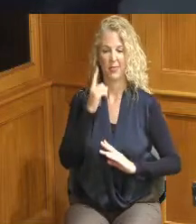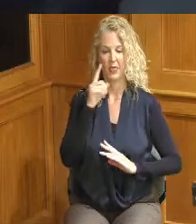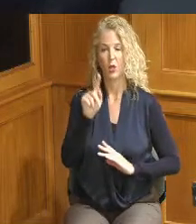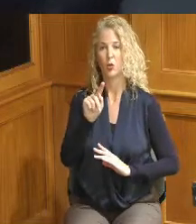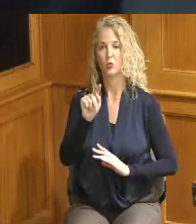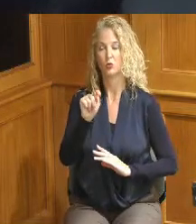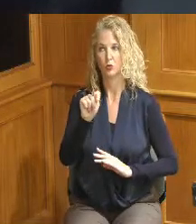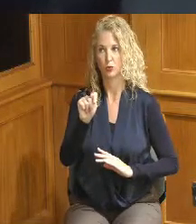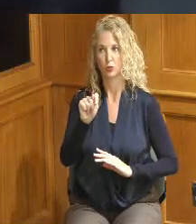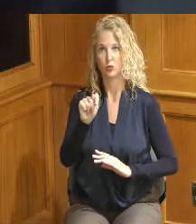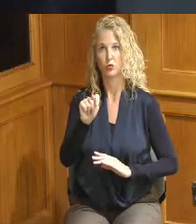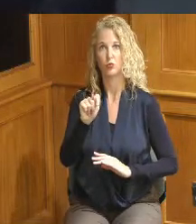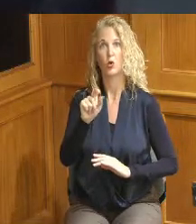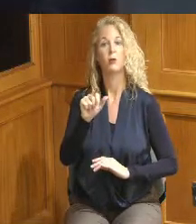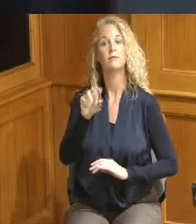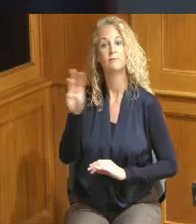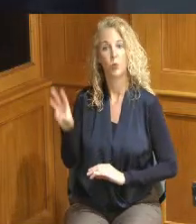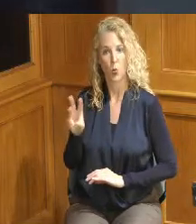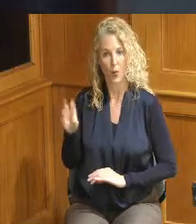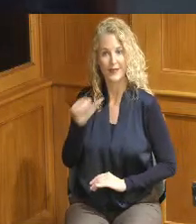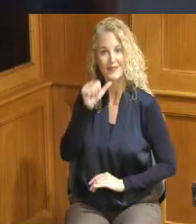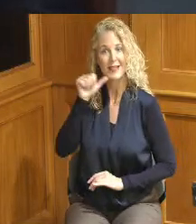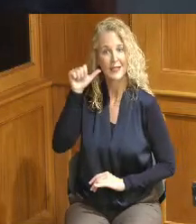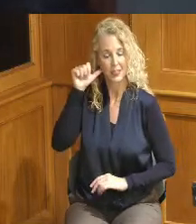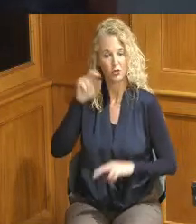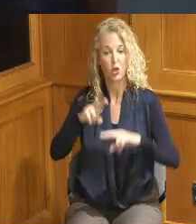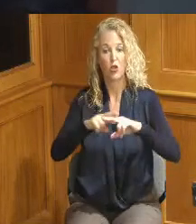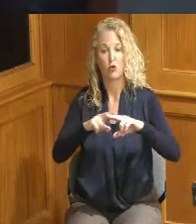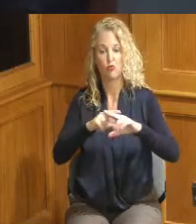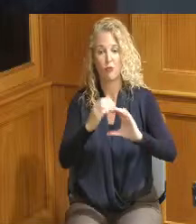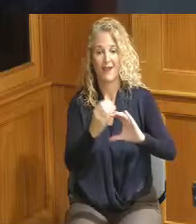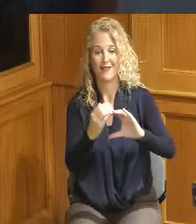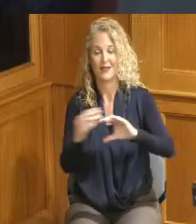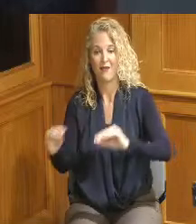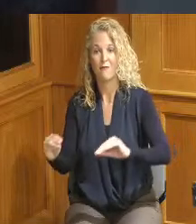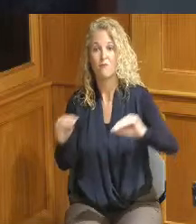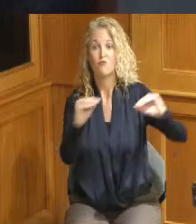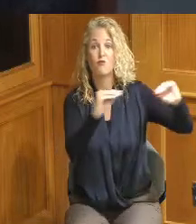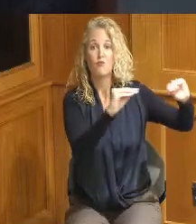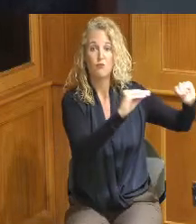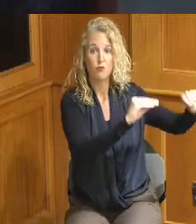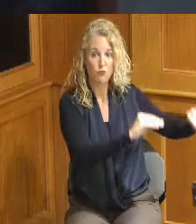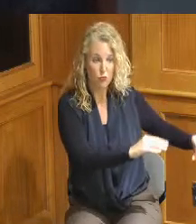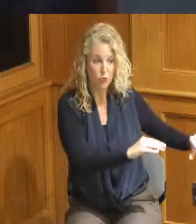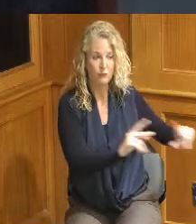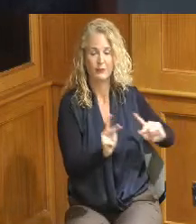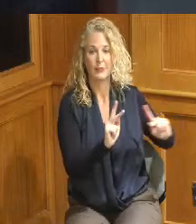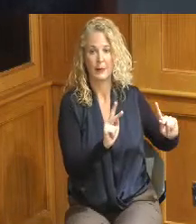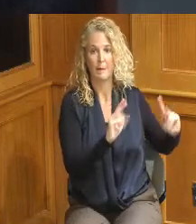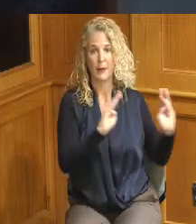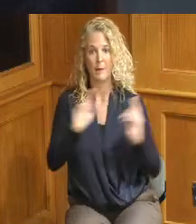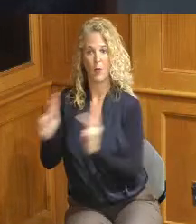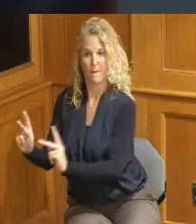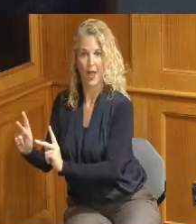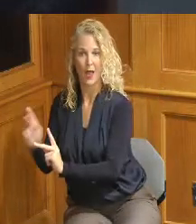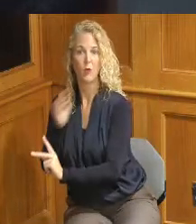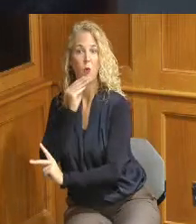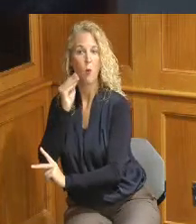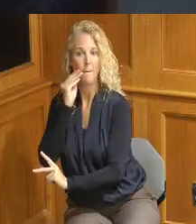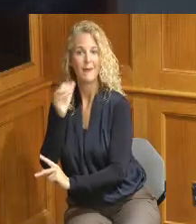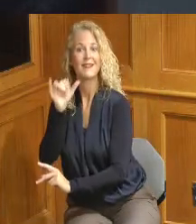moved yesterday afternoon. We notified you when we were able to move the car, and we lifted the evacuation order immediately and starting letting residents back in their